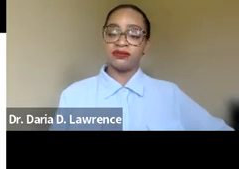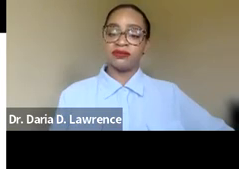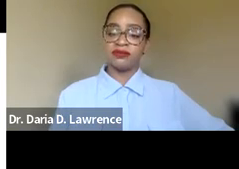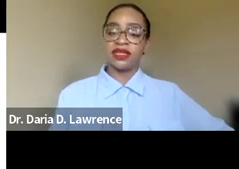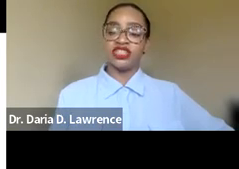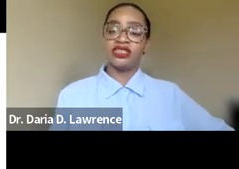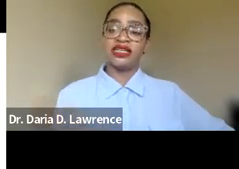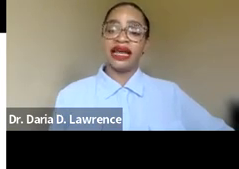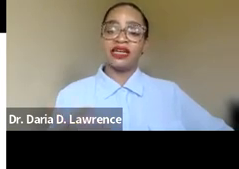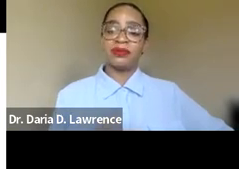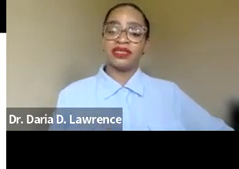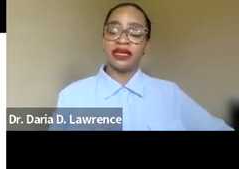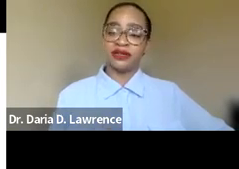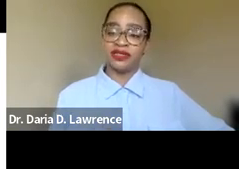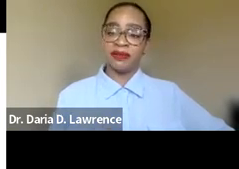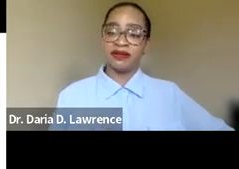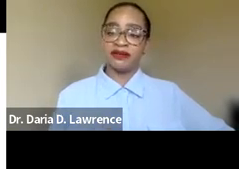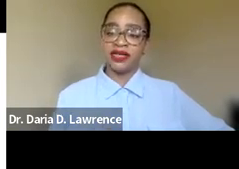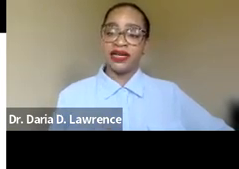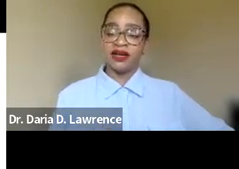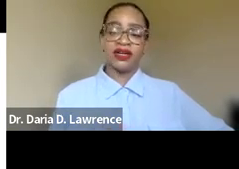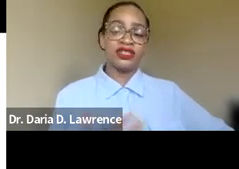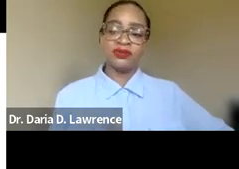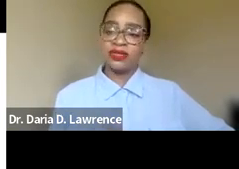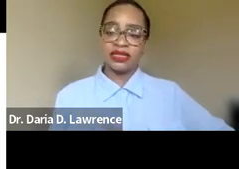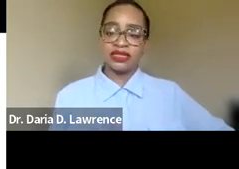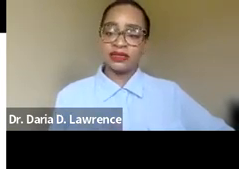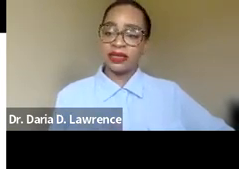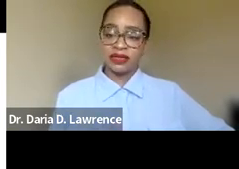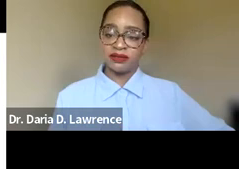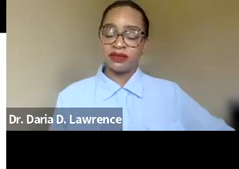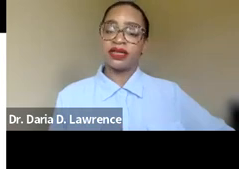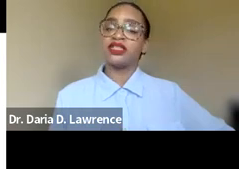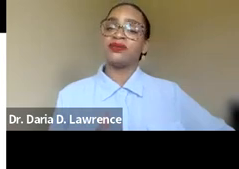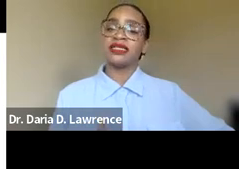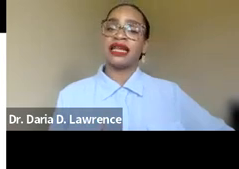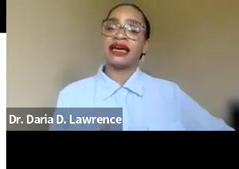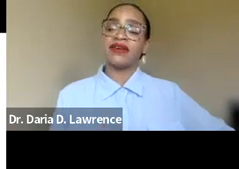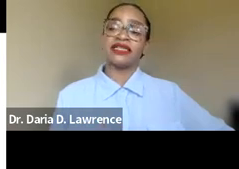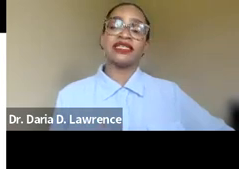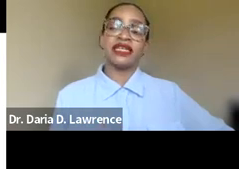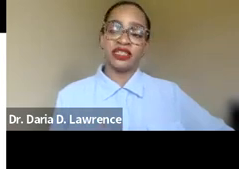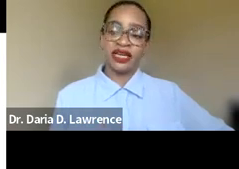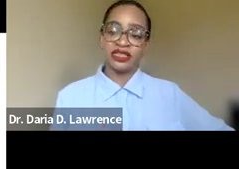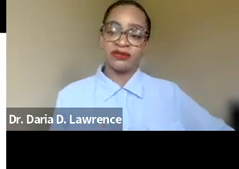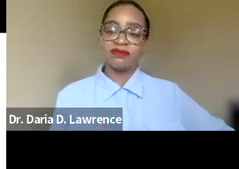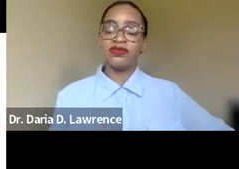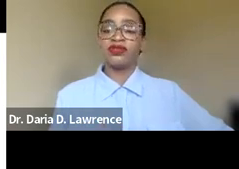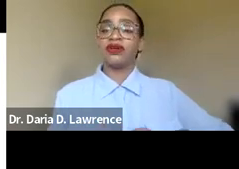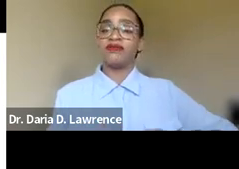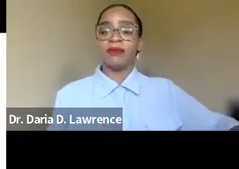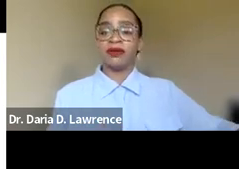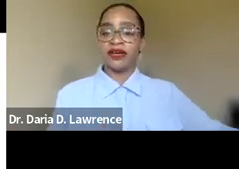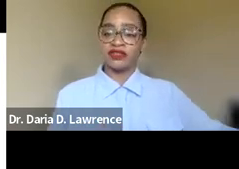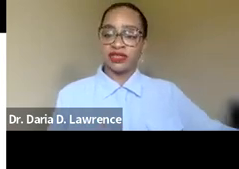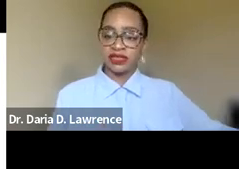accuracy. And she did it at 80% accuracy or better. Her issue wasn't a disability. Her issue was a lack of access to education due